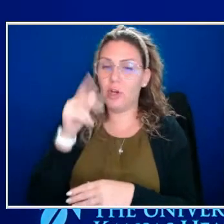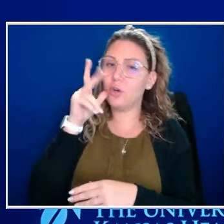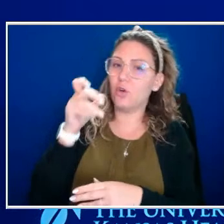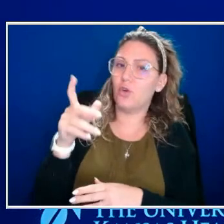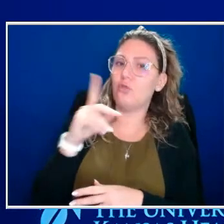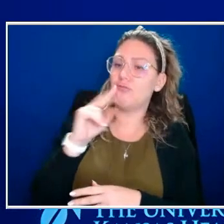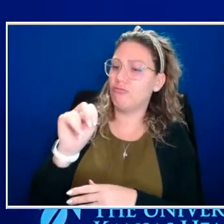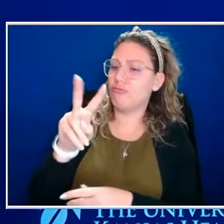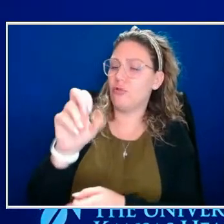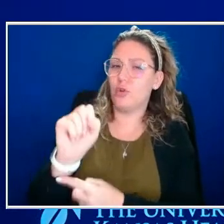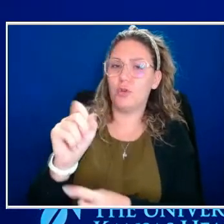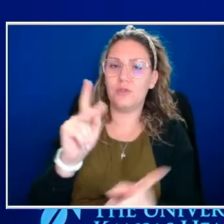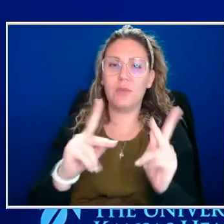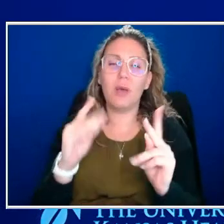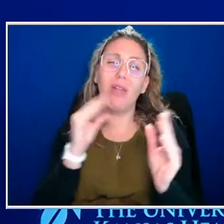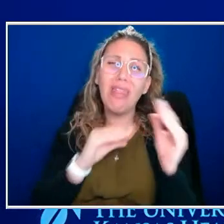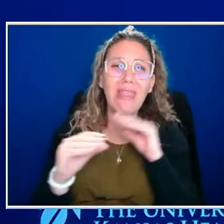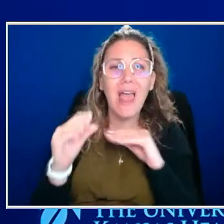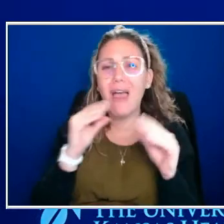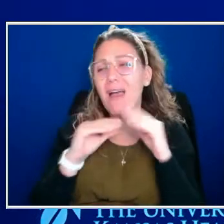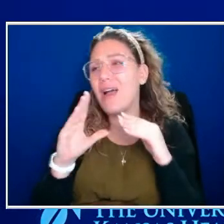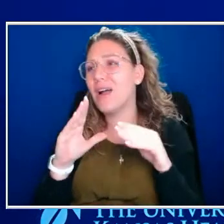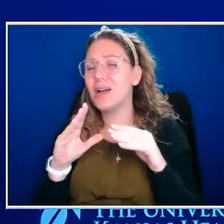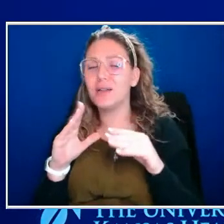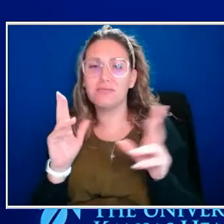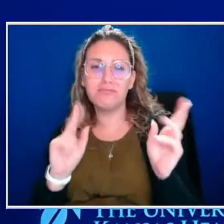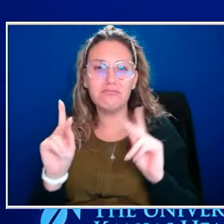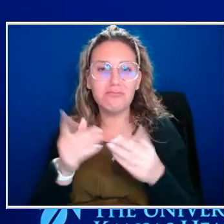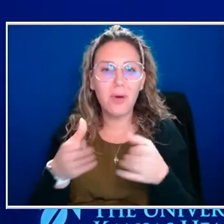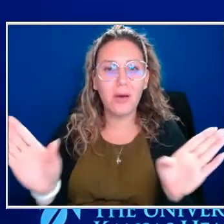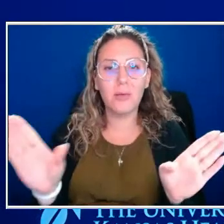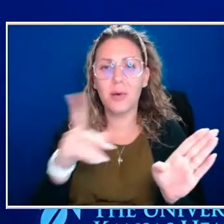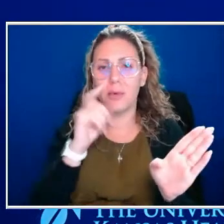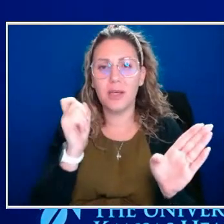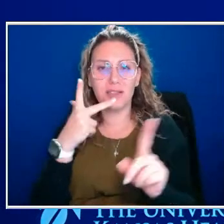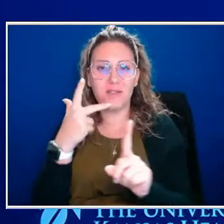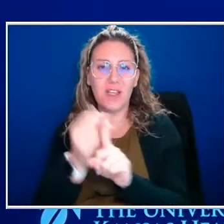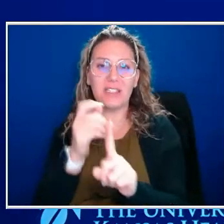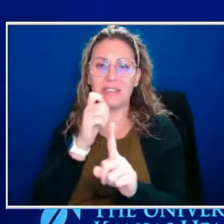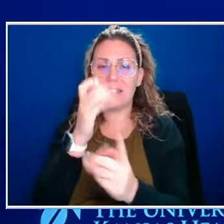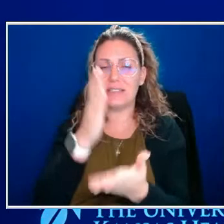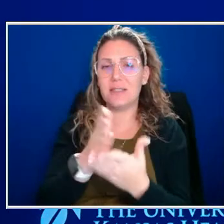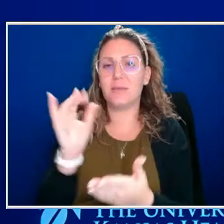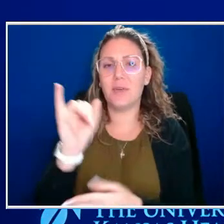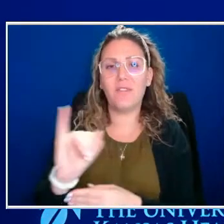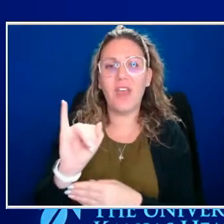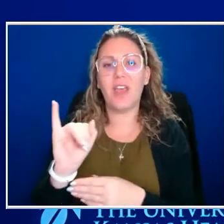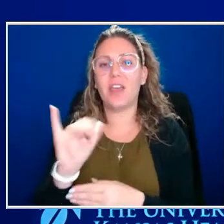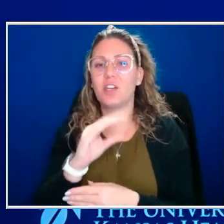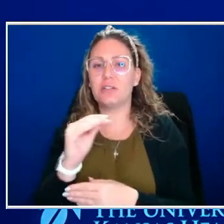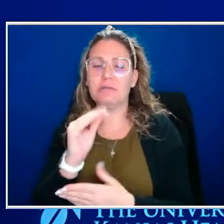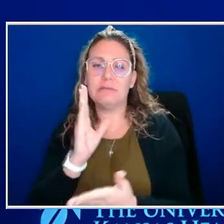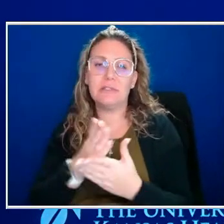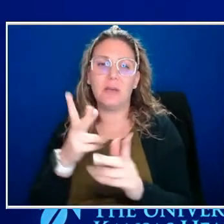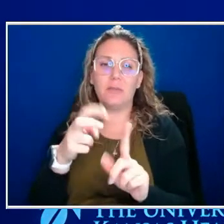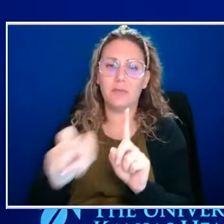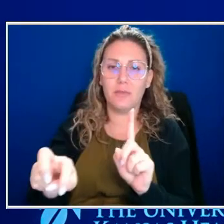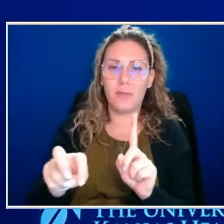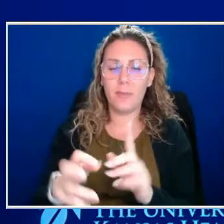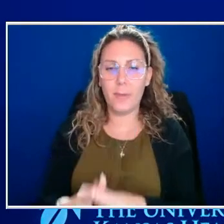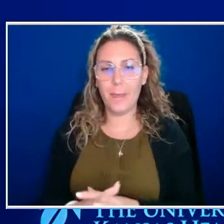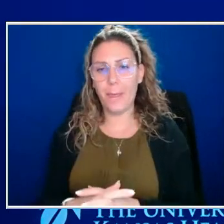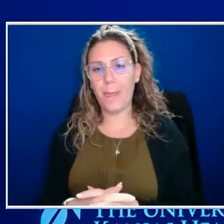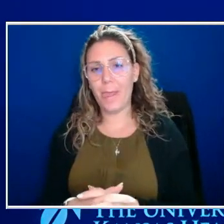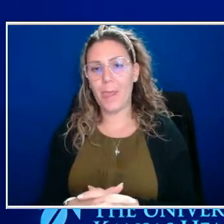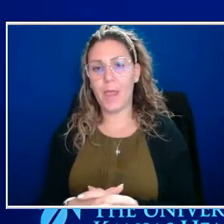were lying to the general public because the vaccines didn't stop infection, they didn't stop transmission. You know, that is not